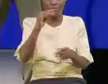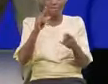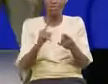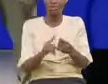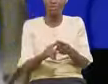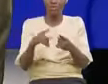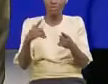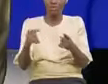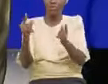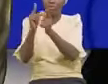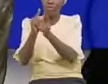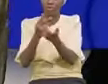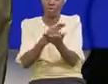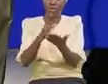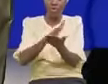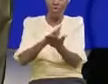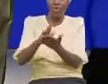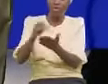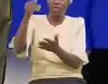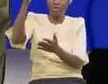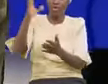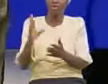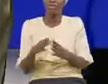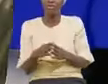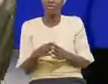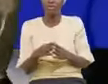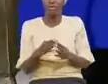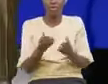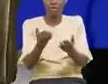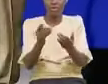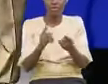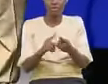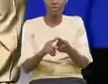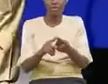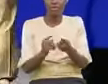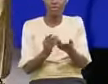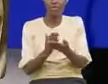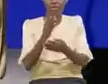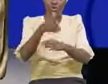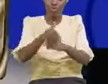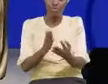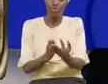Maudi benadi, ya le nuvo la basi ayina mau kokwela.